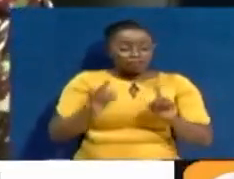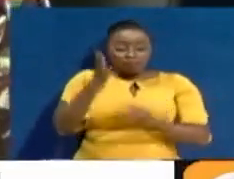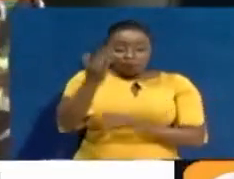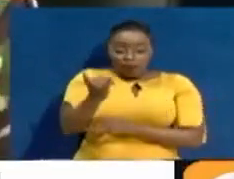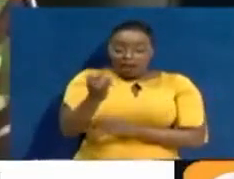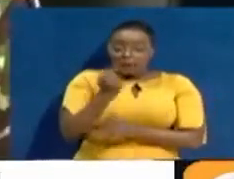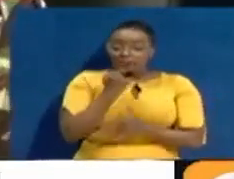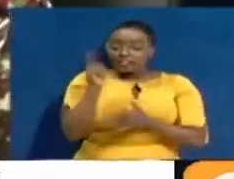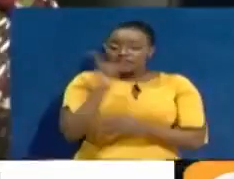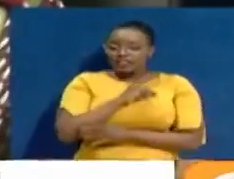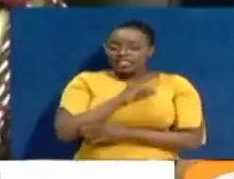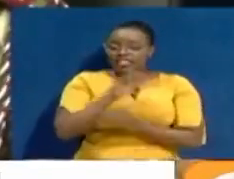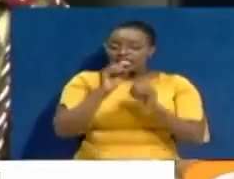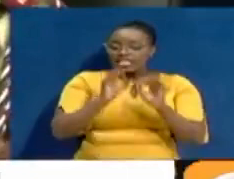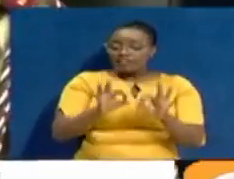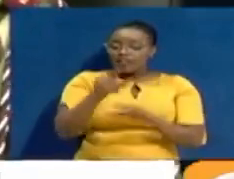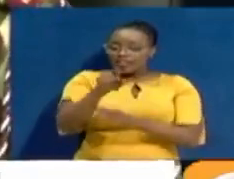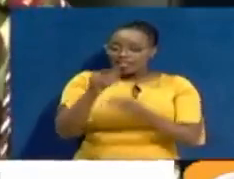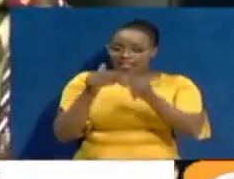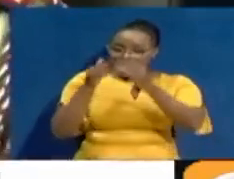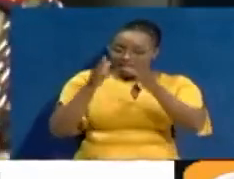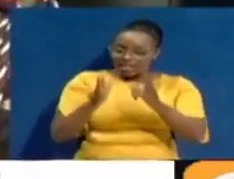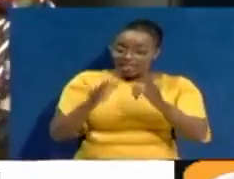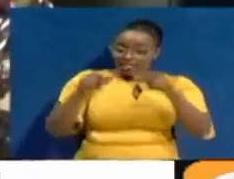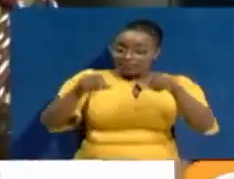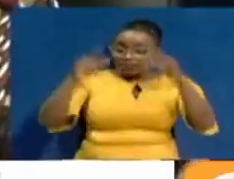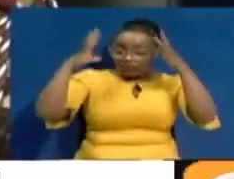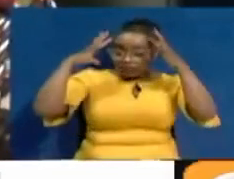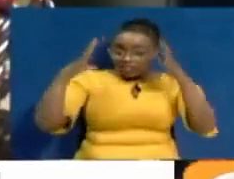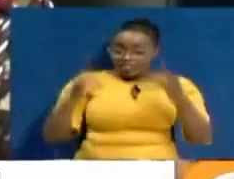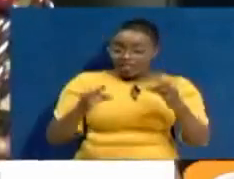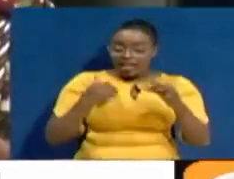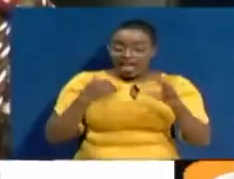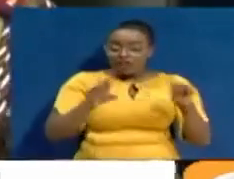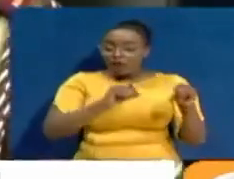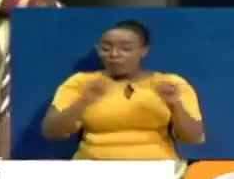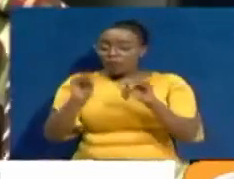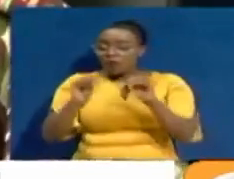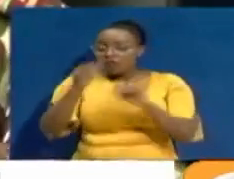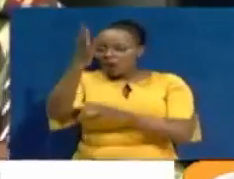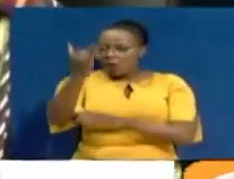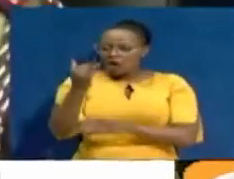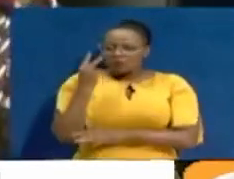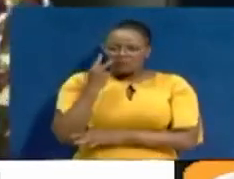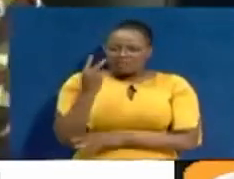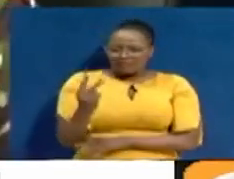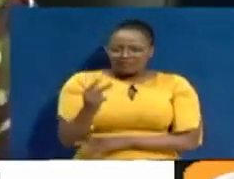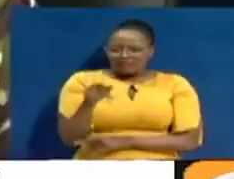kwamba kama hivyo ndio viongozi wamefika stage kwamba hakuna movement, maana ni kama